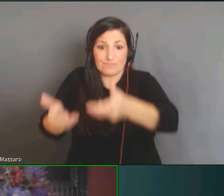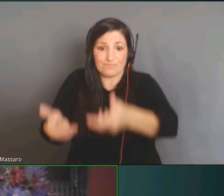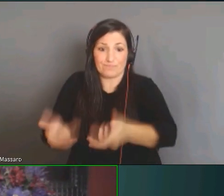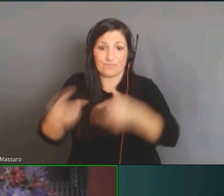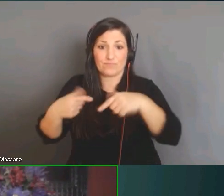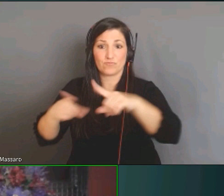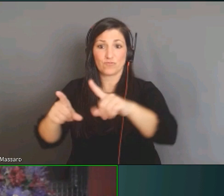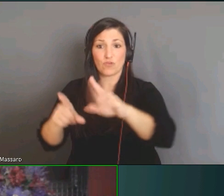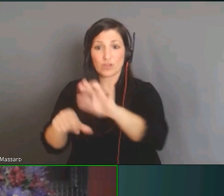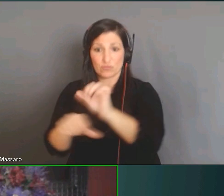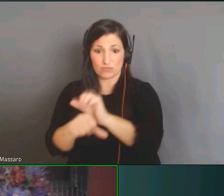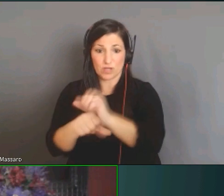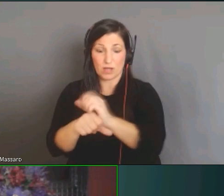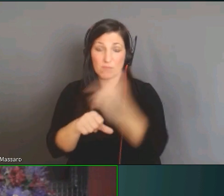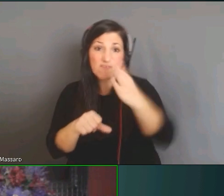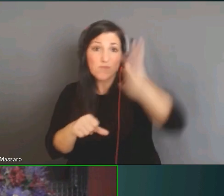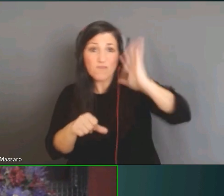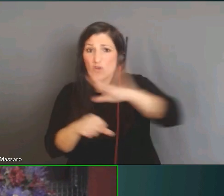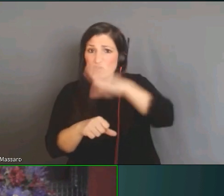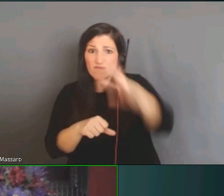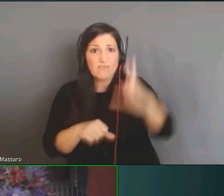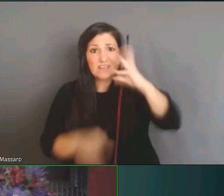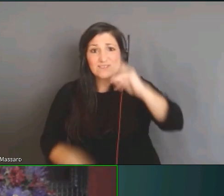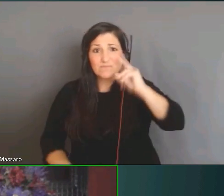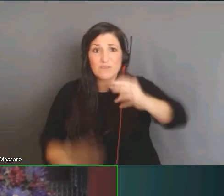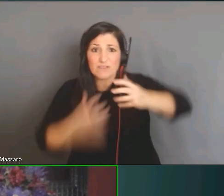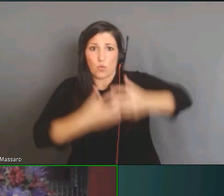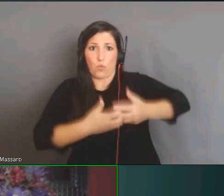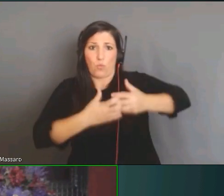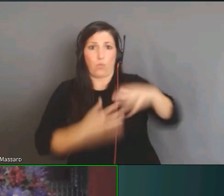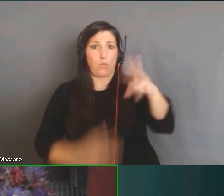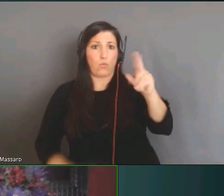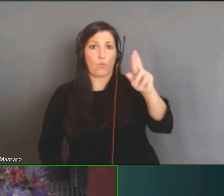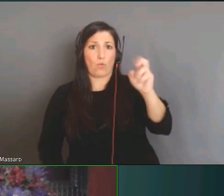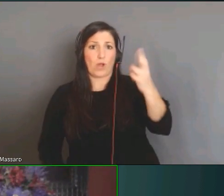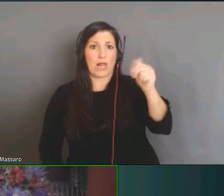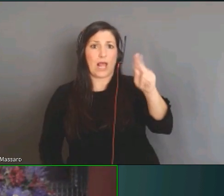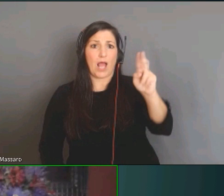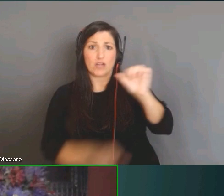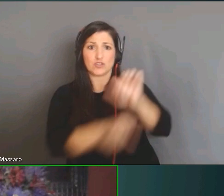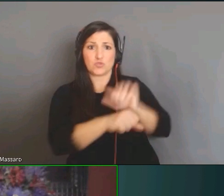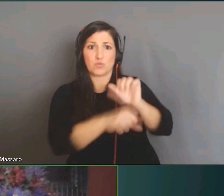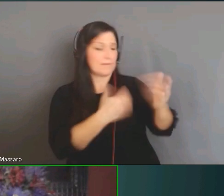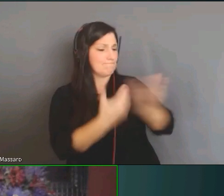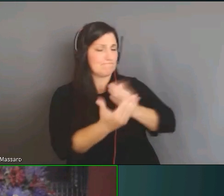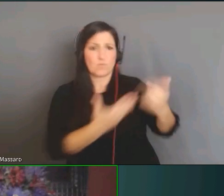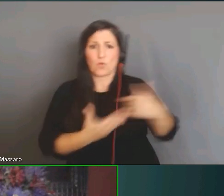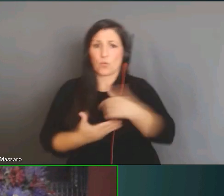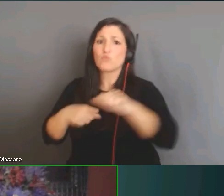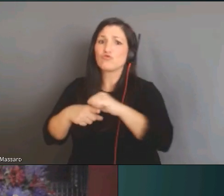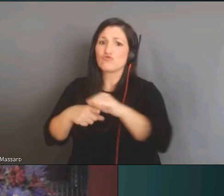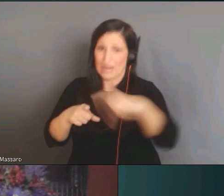warehouse before, it is not a requirement. We will train you guys and make sure that you're being safe and a great Amazonian.